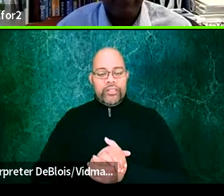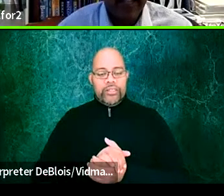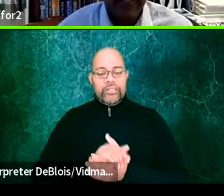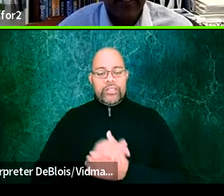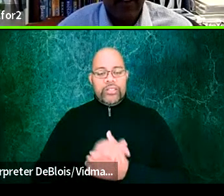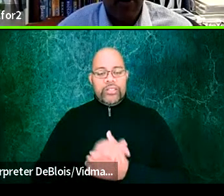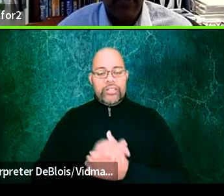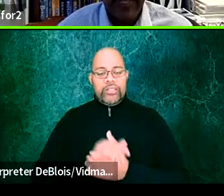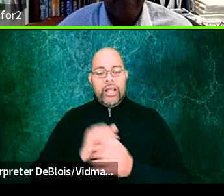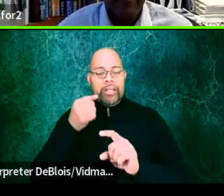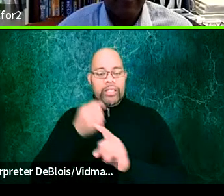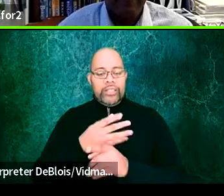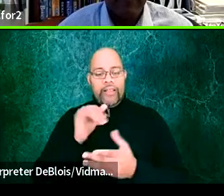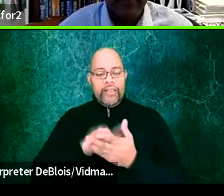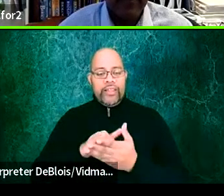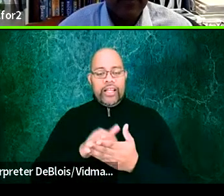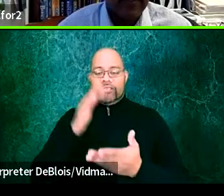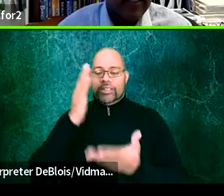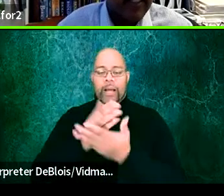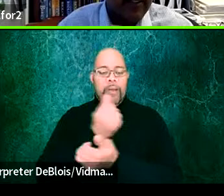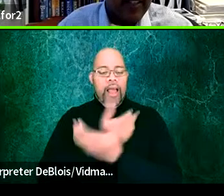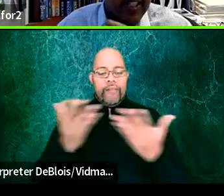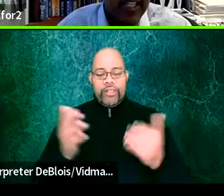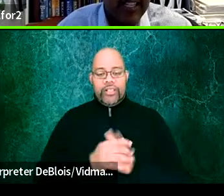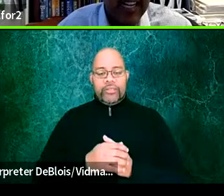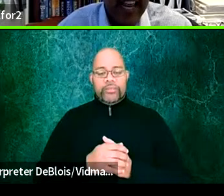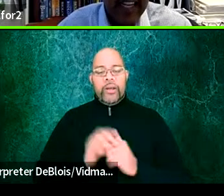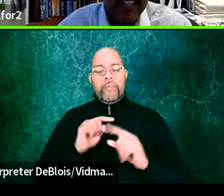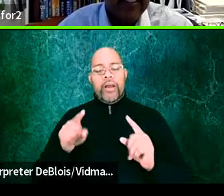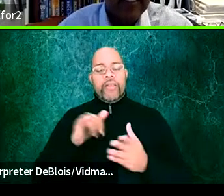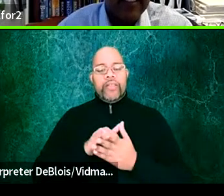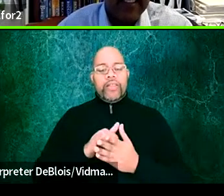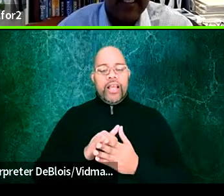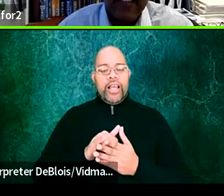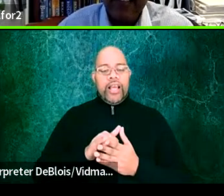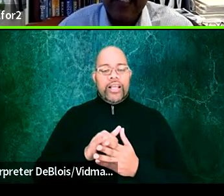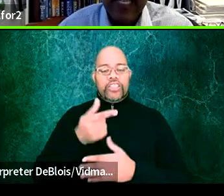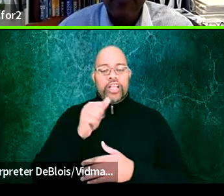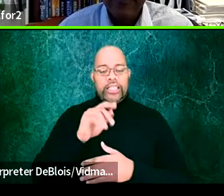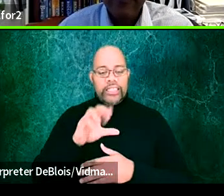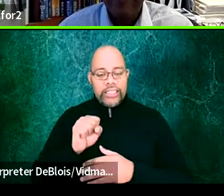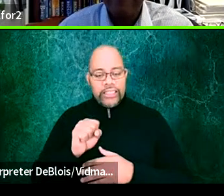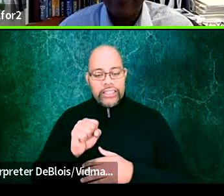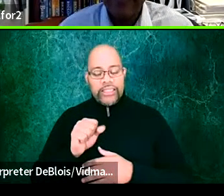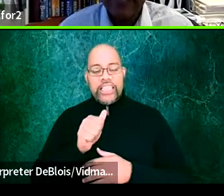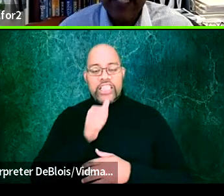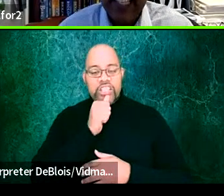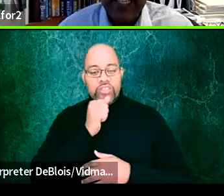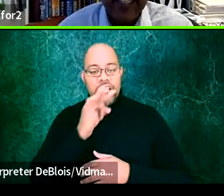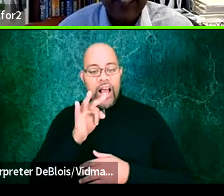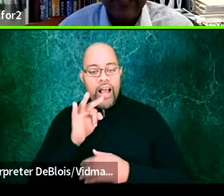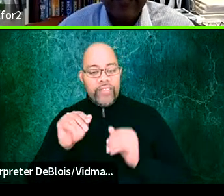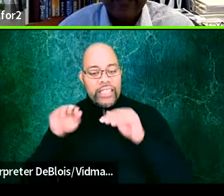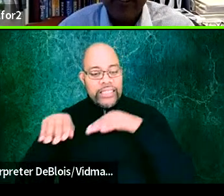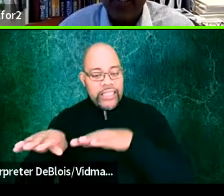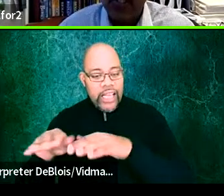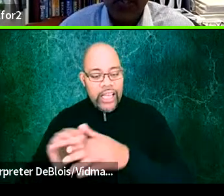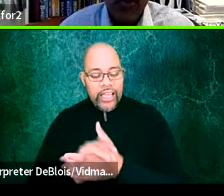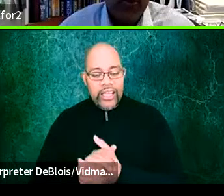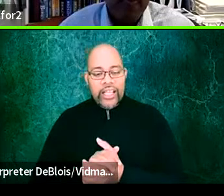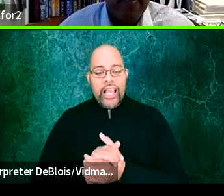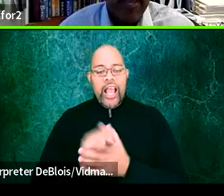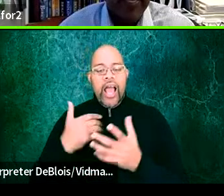pandemic came and that halted everything. But the genetics, the secrets of the sea,